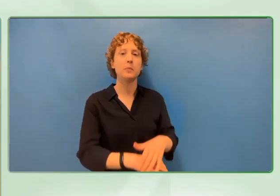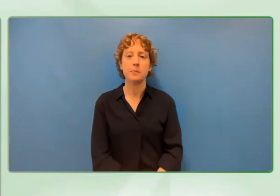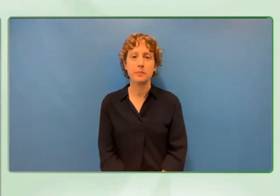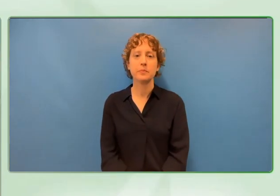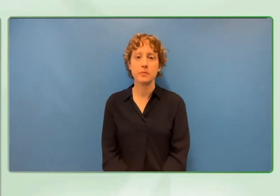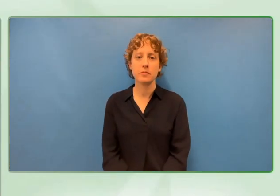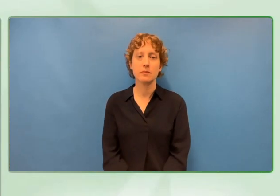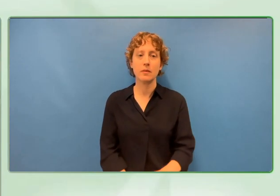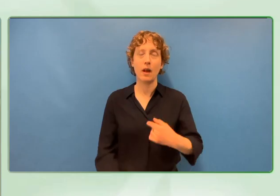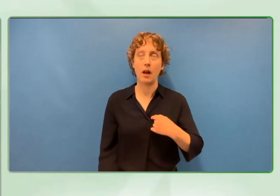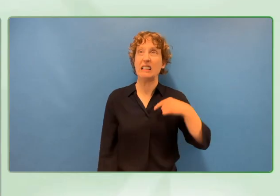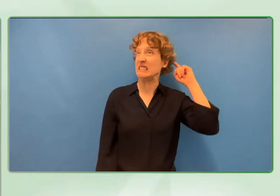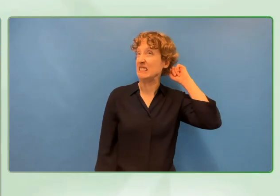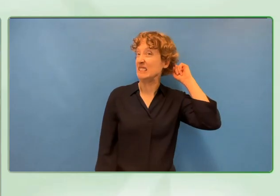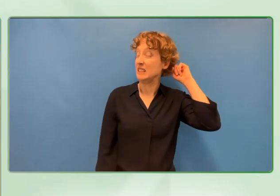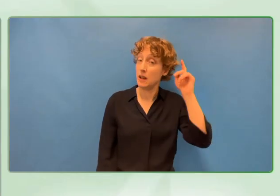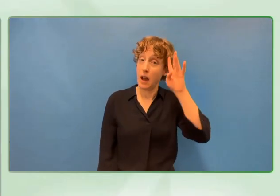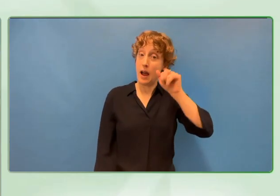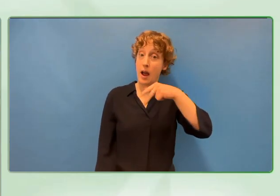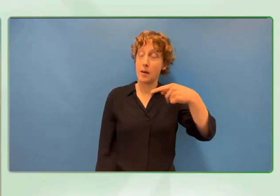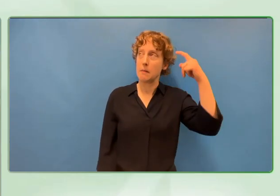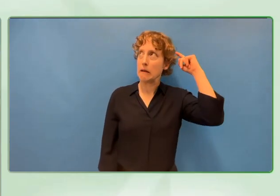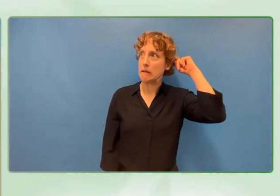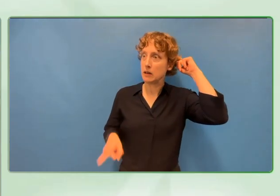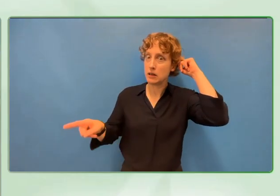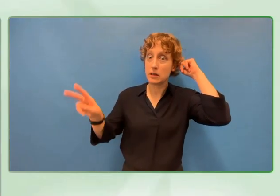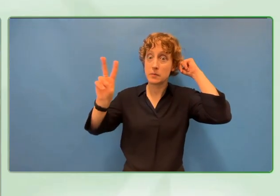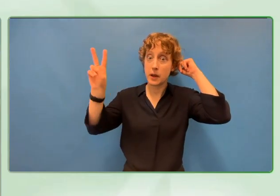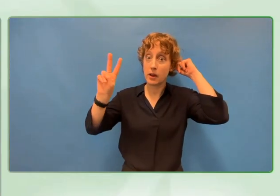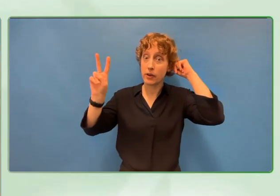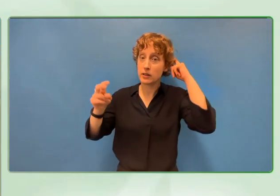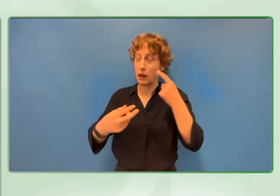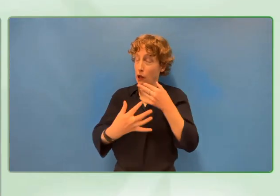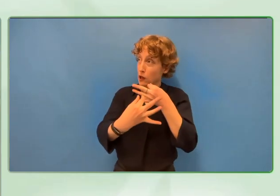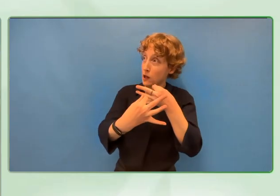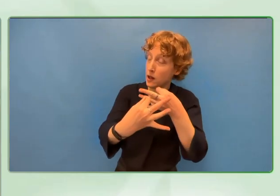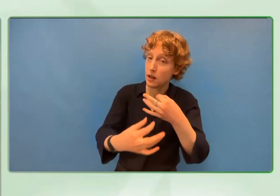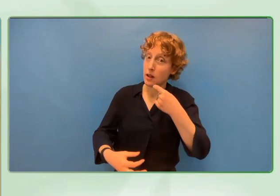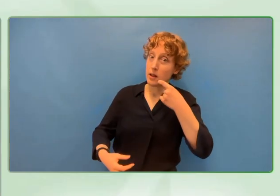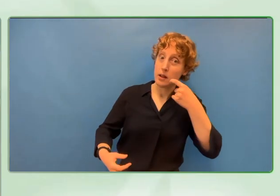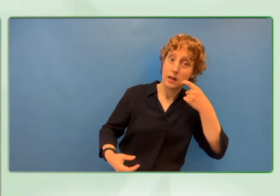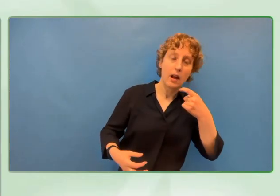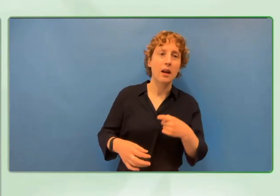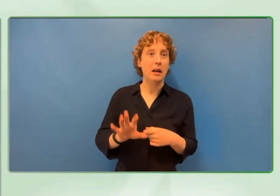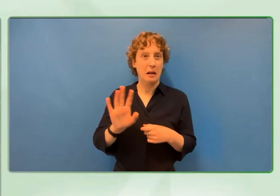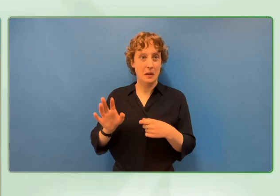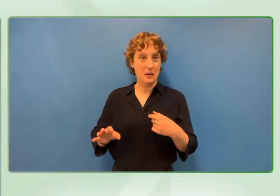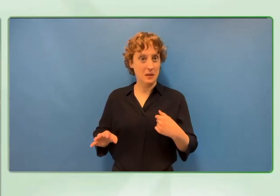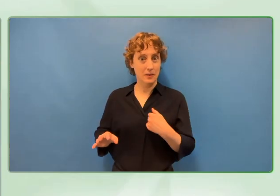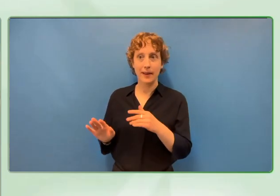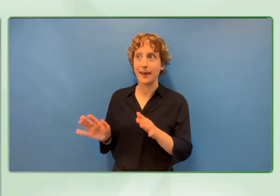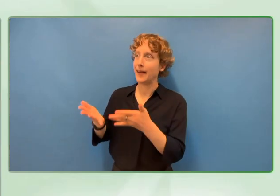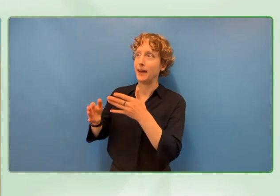addicted to the app, because it's not necessarily something we want to necessarily increase. But